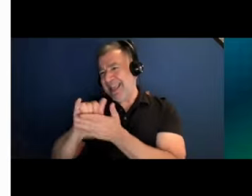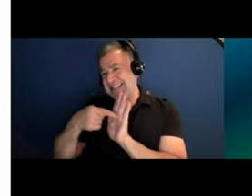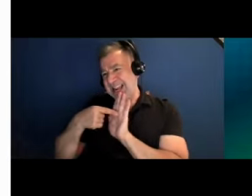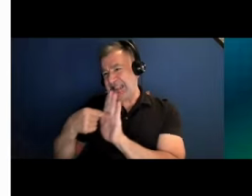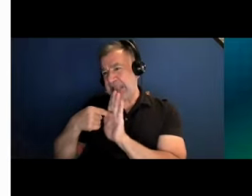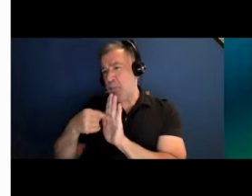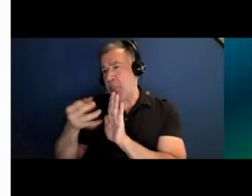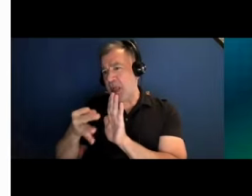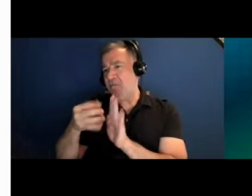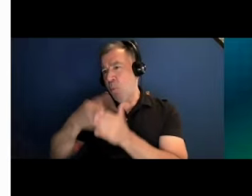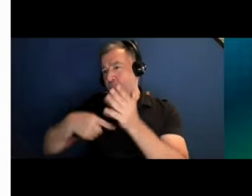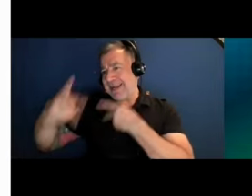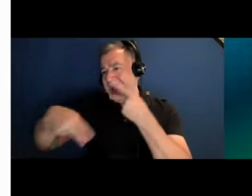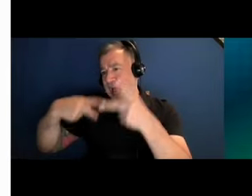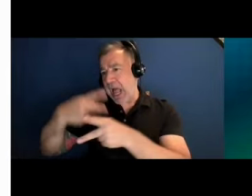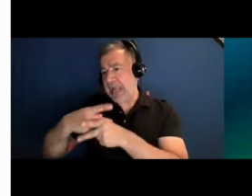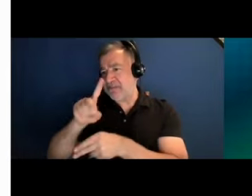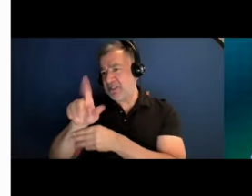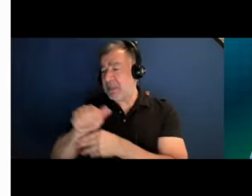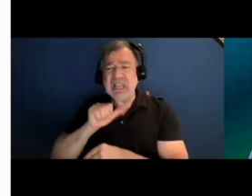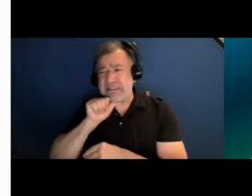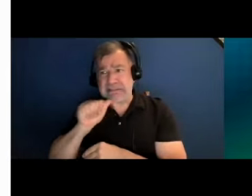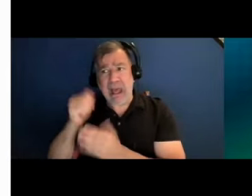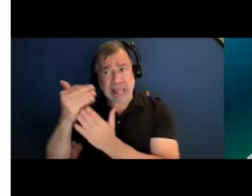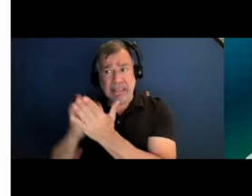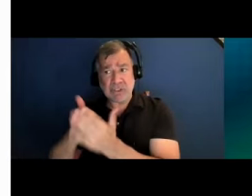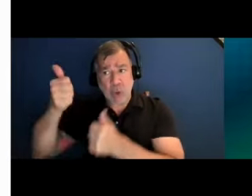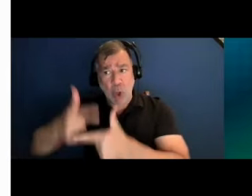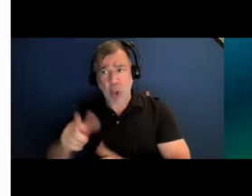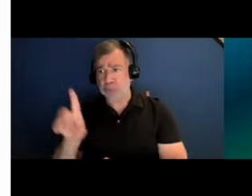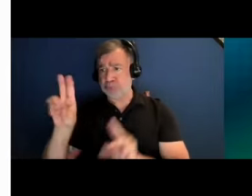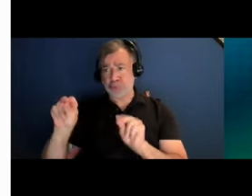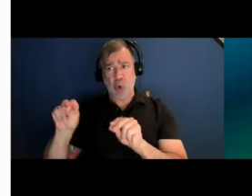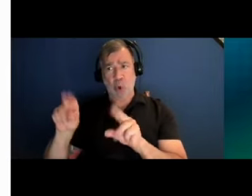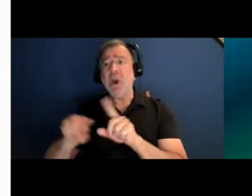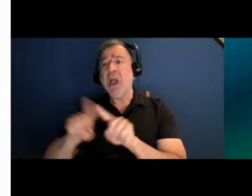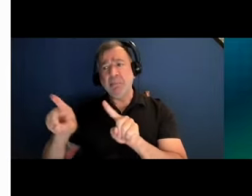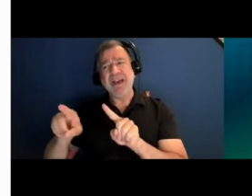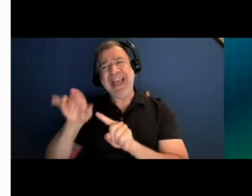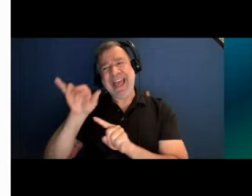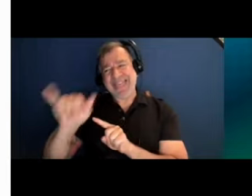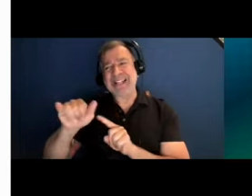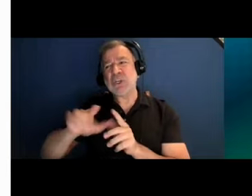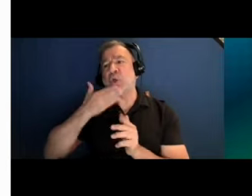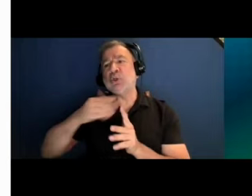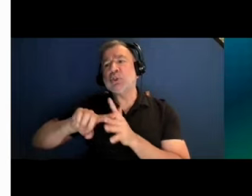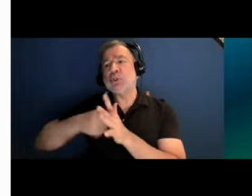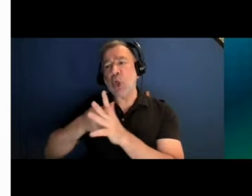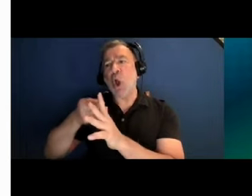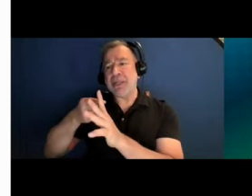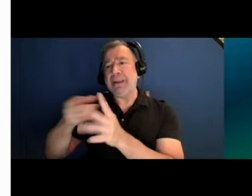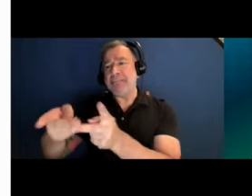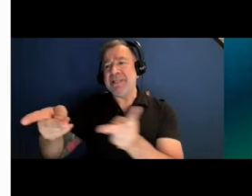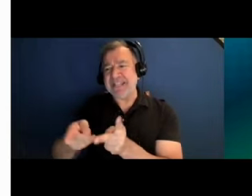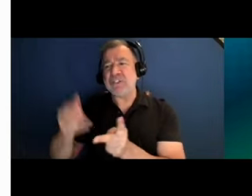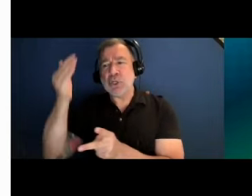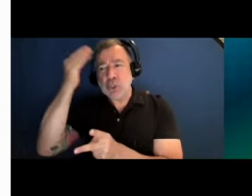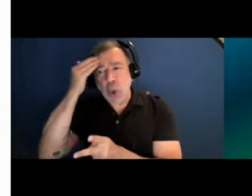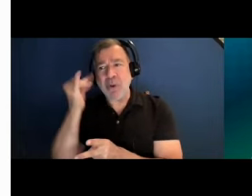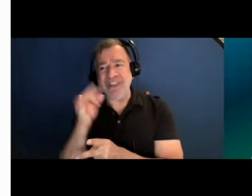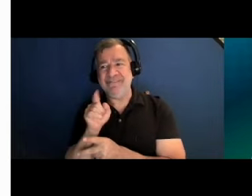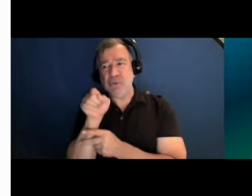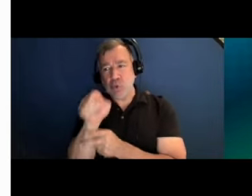of disabilities. That's not all inclusive by any means, but that could be a start. And if you